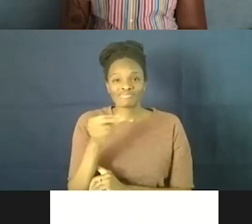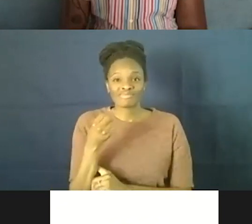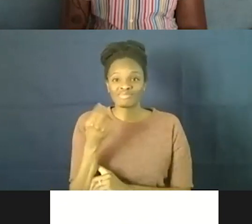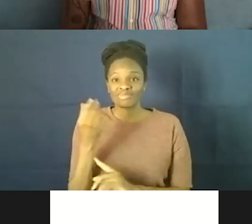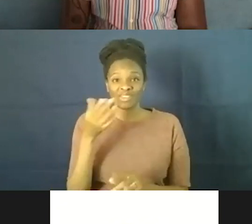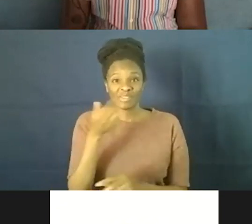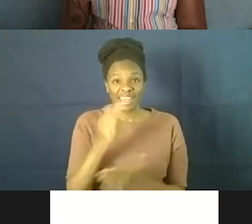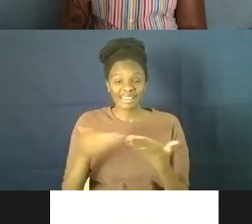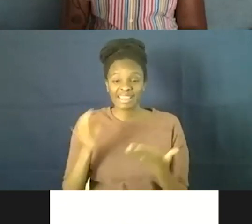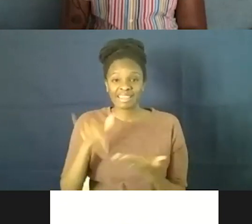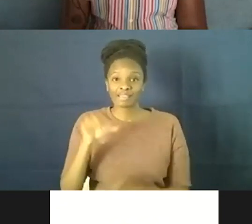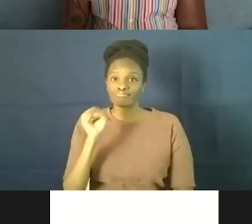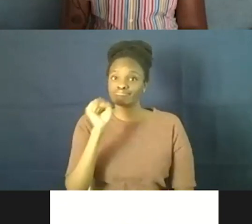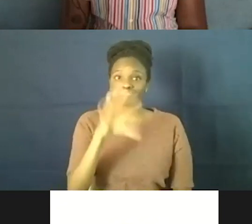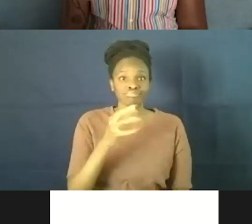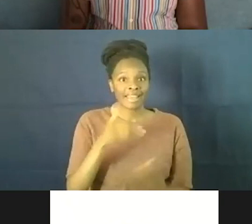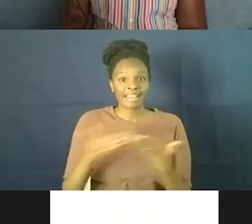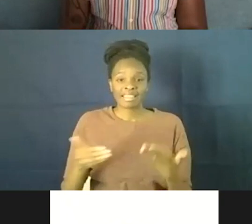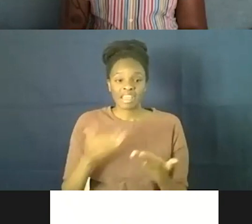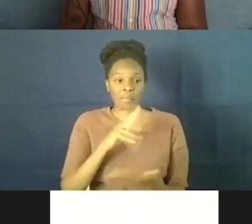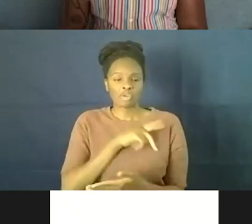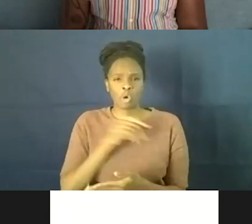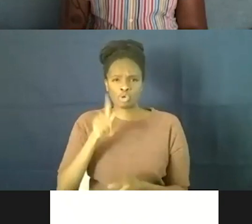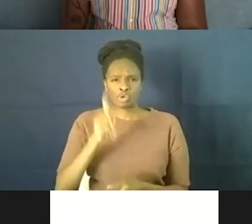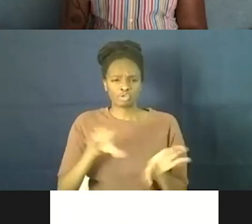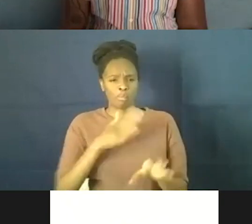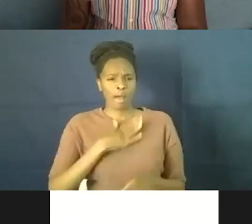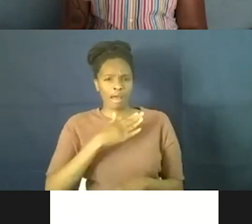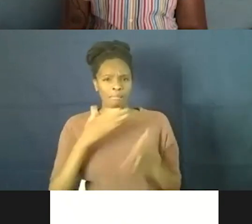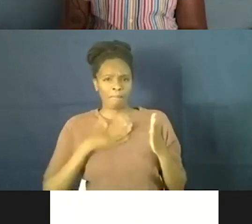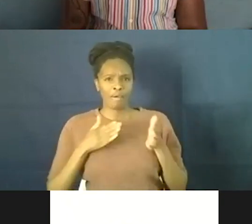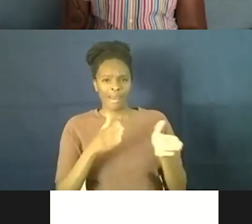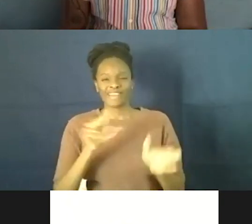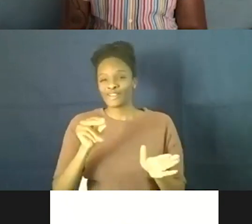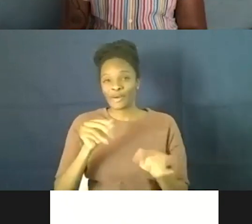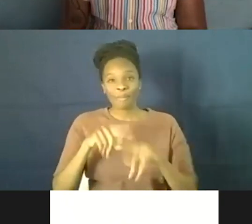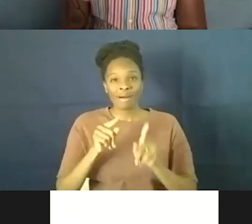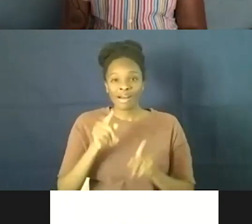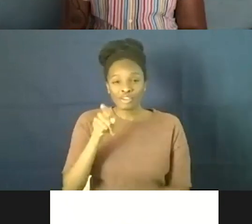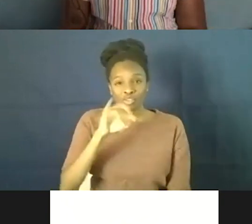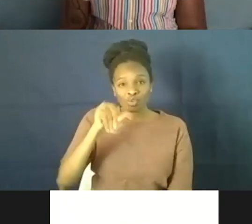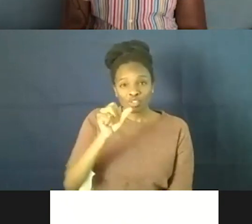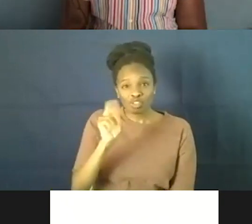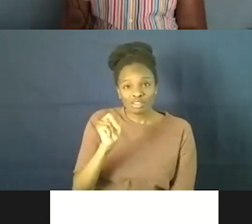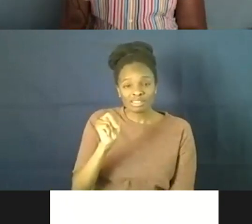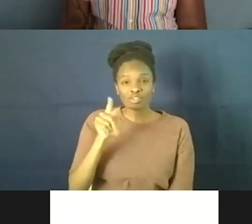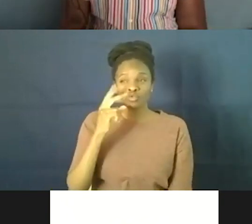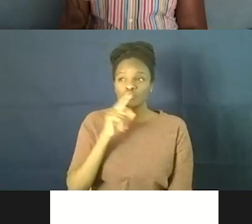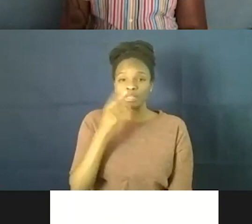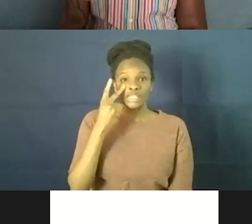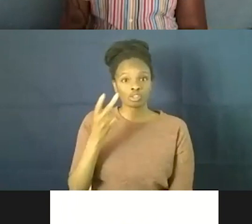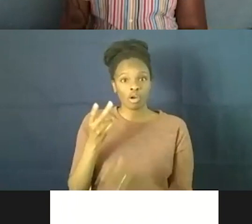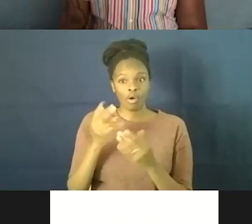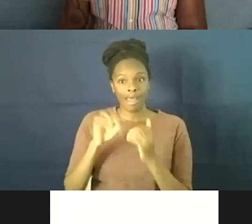was personal to you and, like, do it my way, but really digging into what, like, affected us in it and, like,